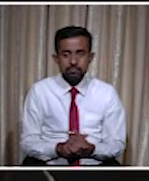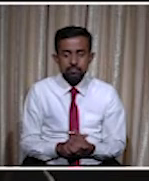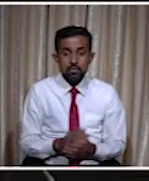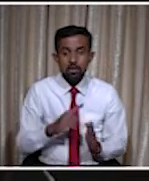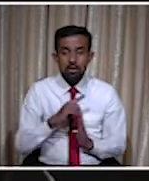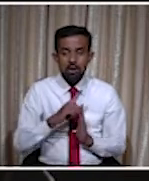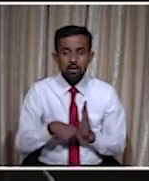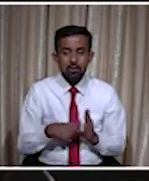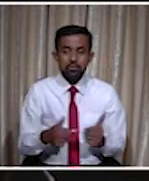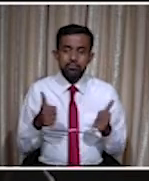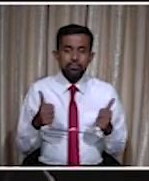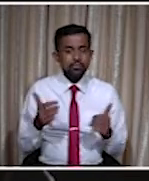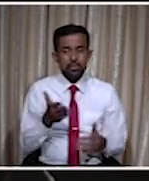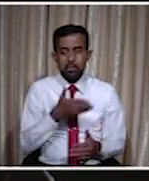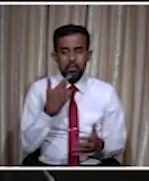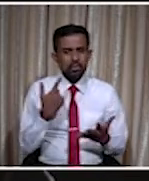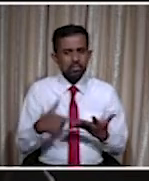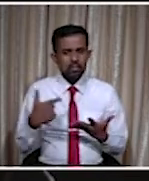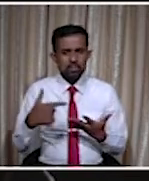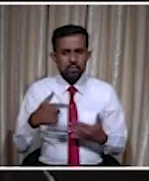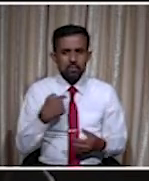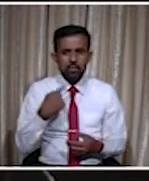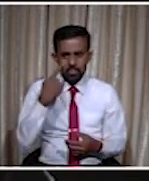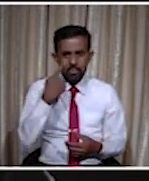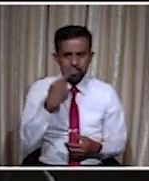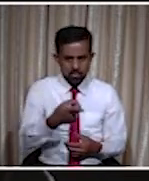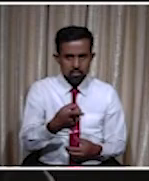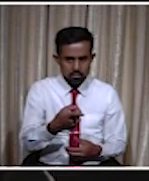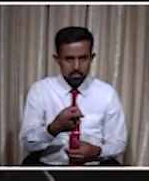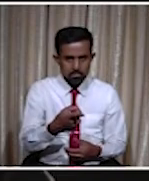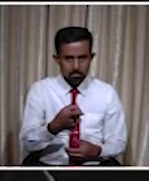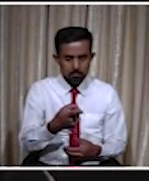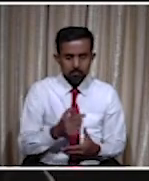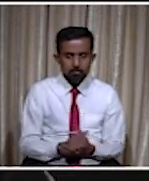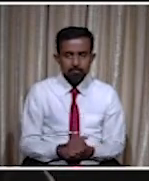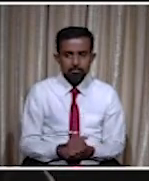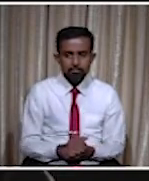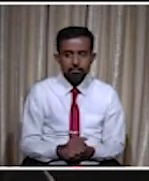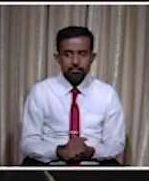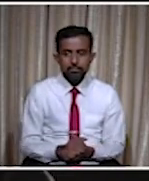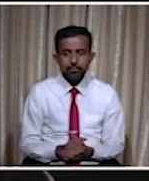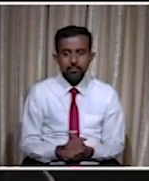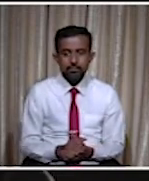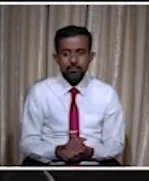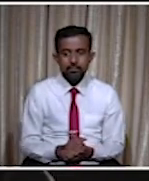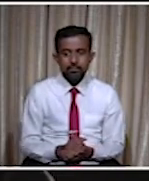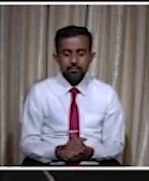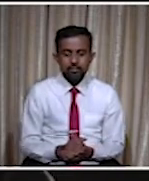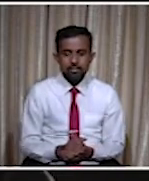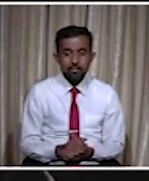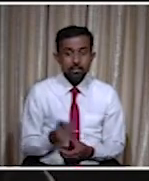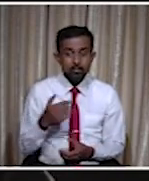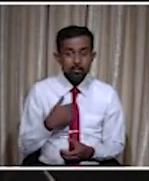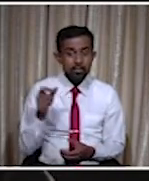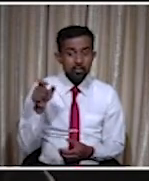But however, there are some areas, now before coming to certain criticisms regarding the conduct